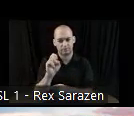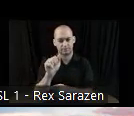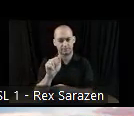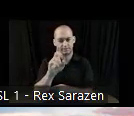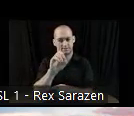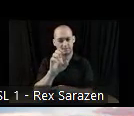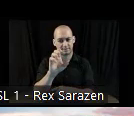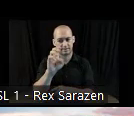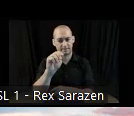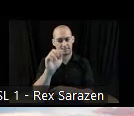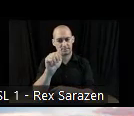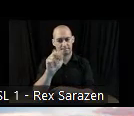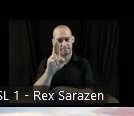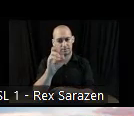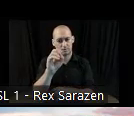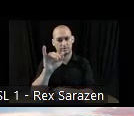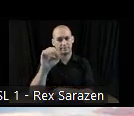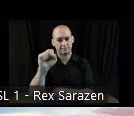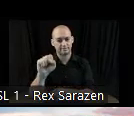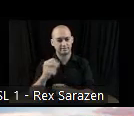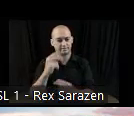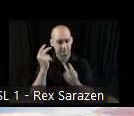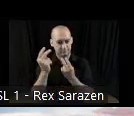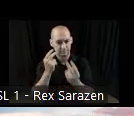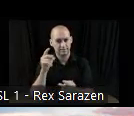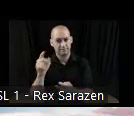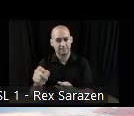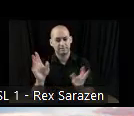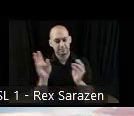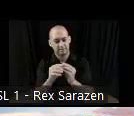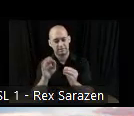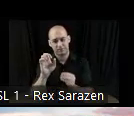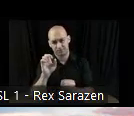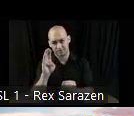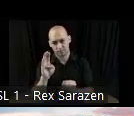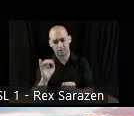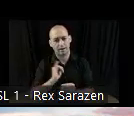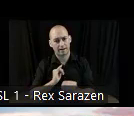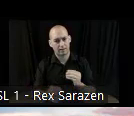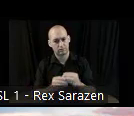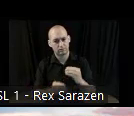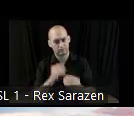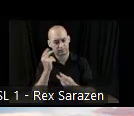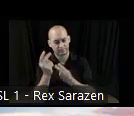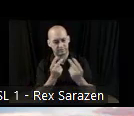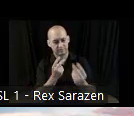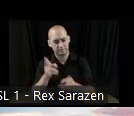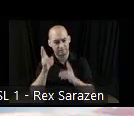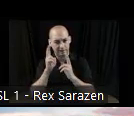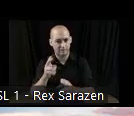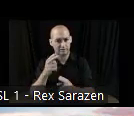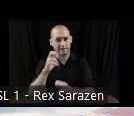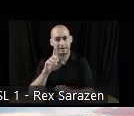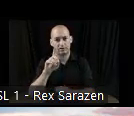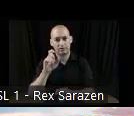Tribal Nations Summit in February. And I also attended the Honored Elders Day in